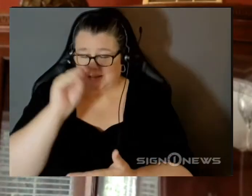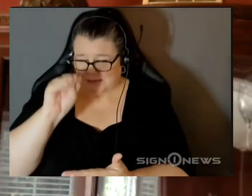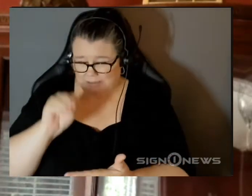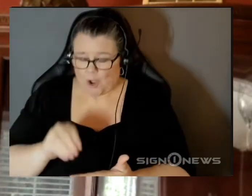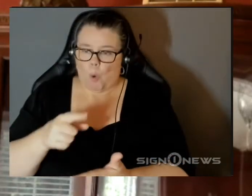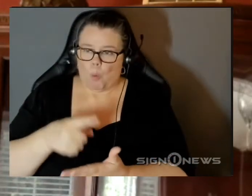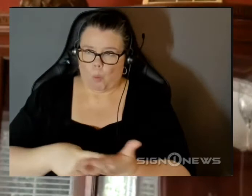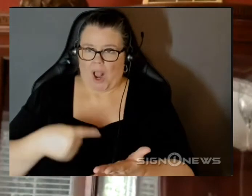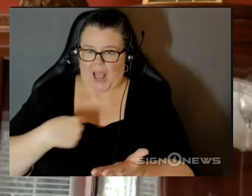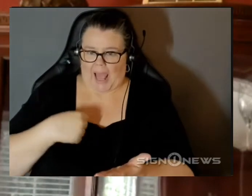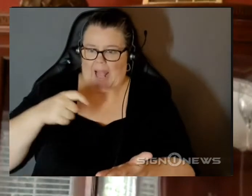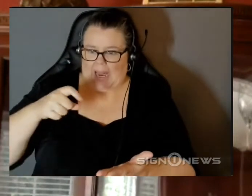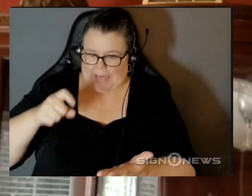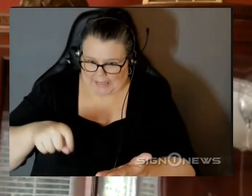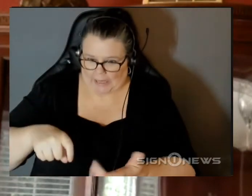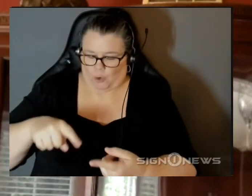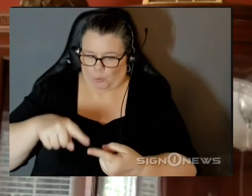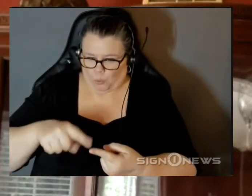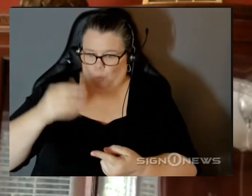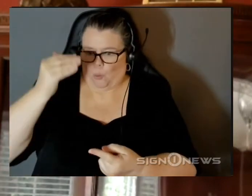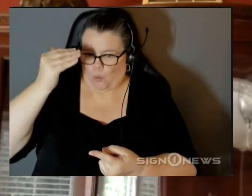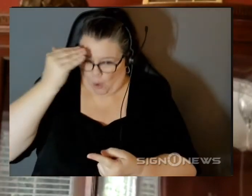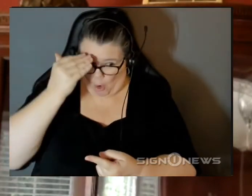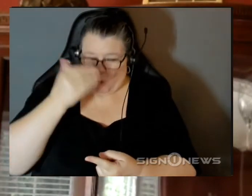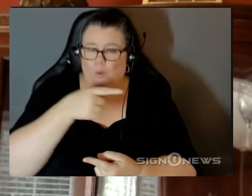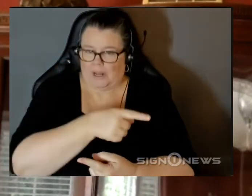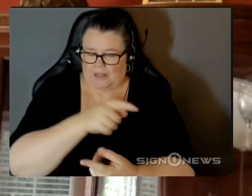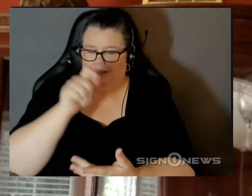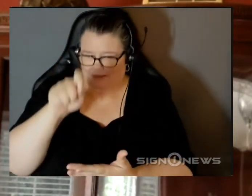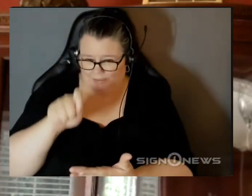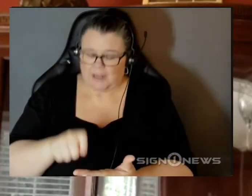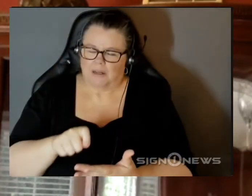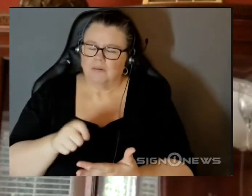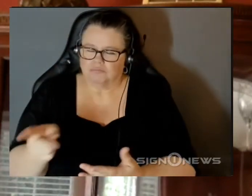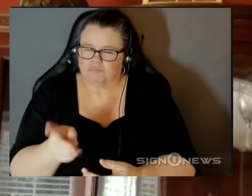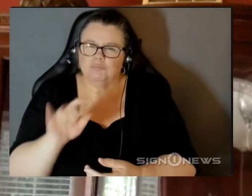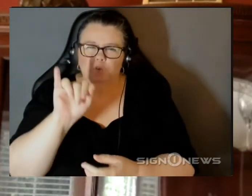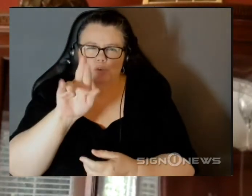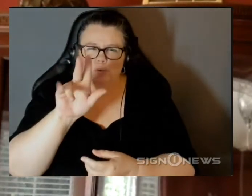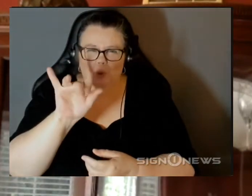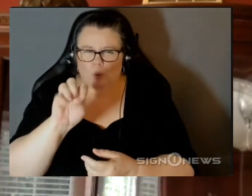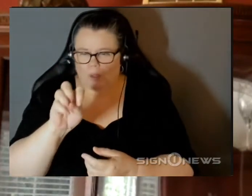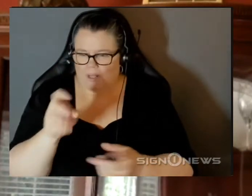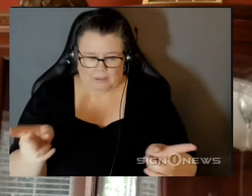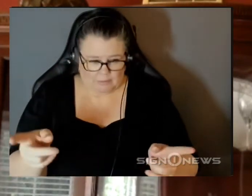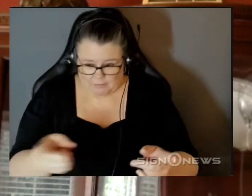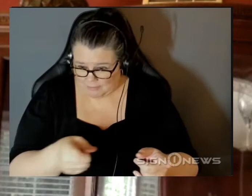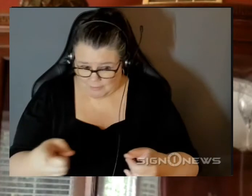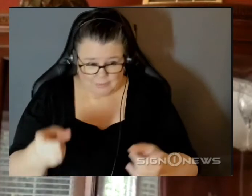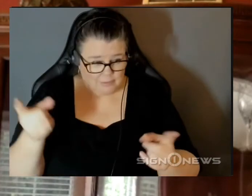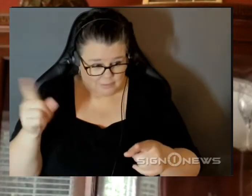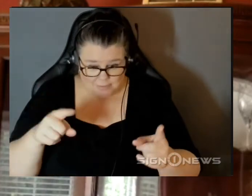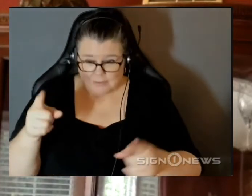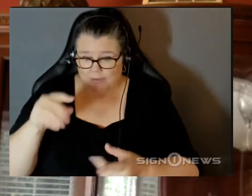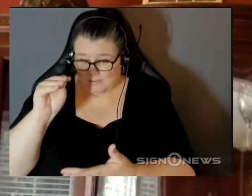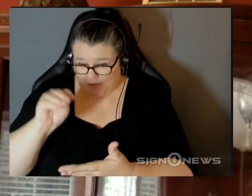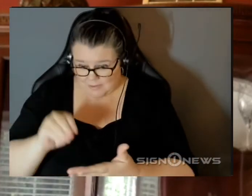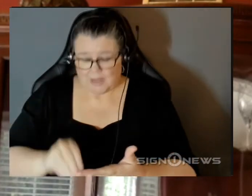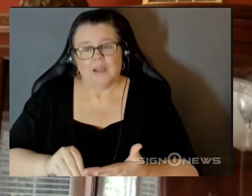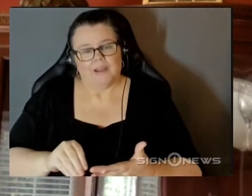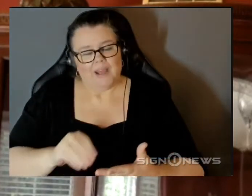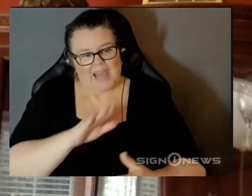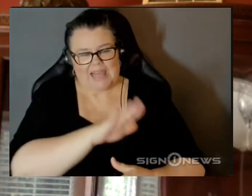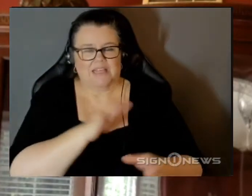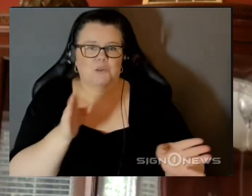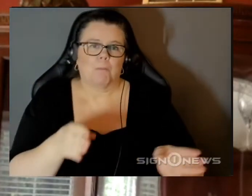questions, and his working with Julie, they came up with a plan. And it was a way to